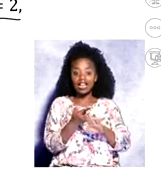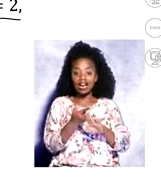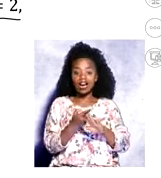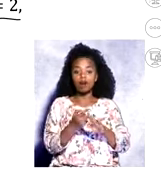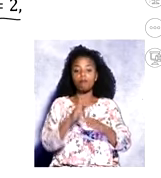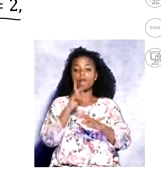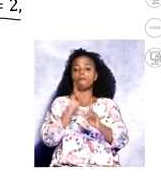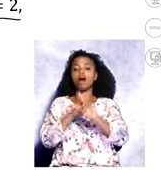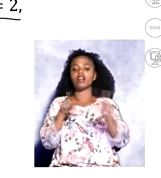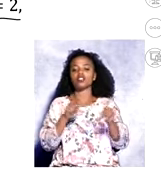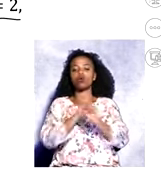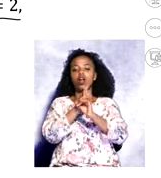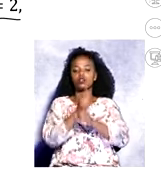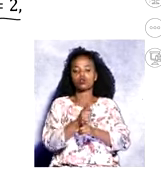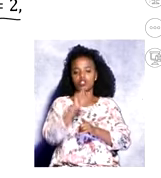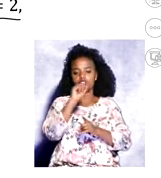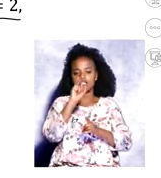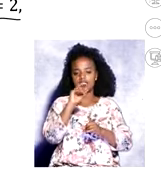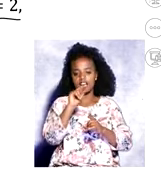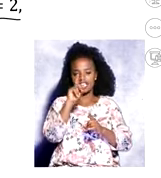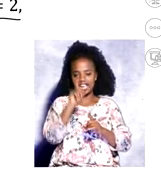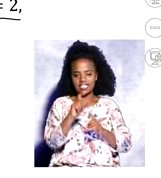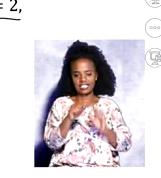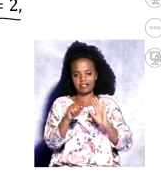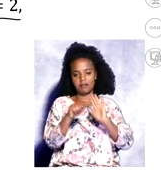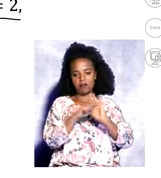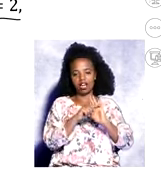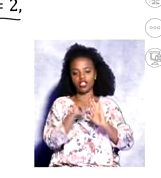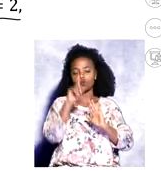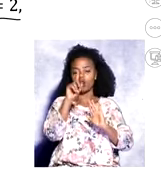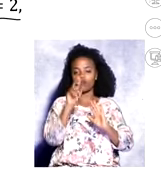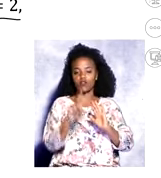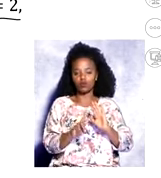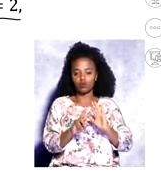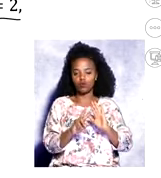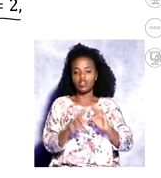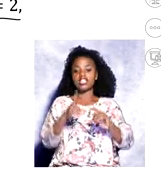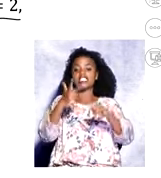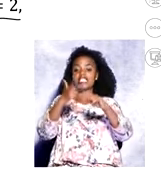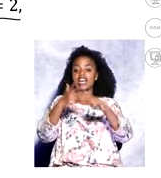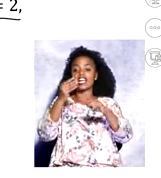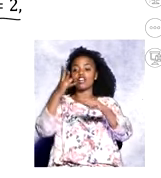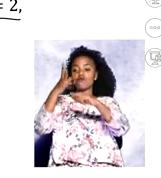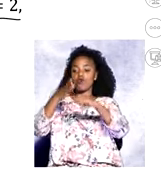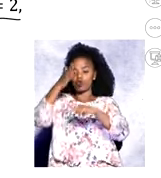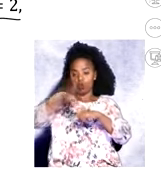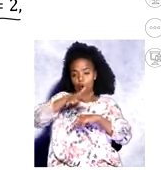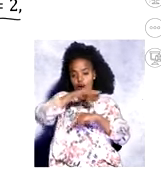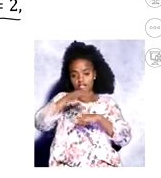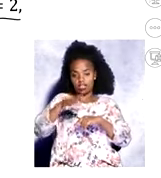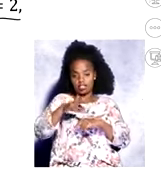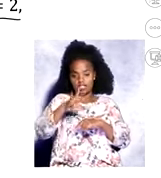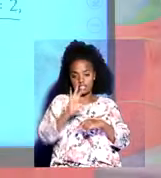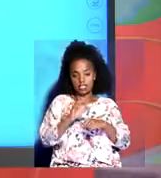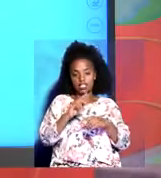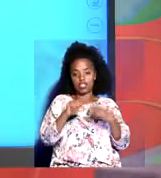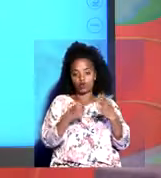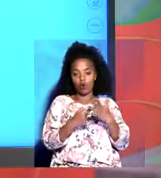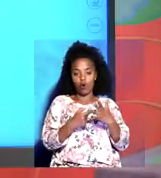solution for sine x equals to minus 1 over 2, it's found on third and fourth quadrant. So third quadrant angle is